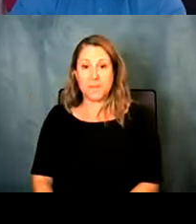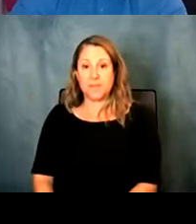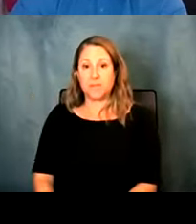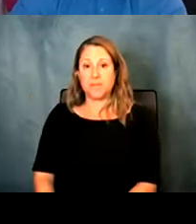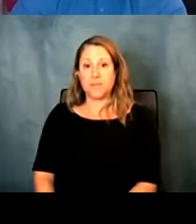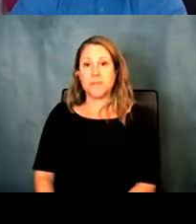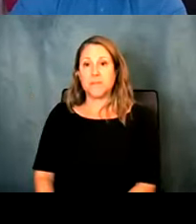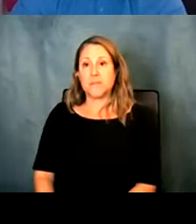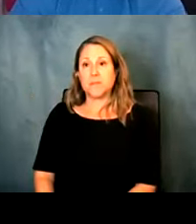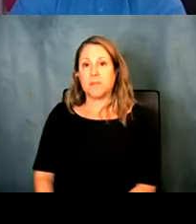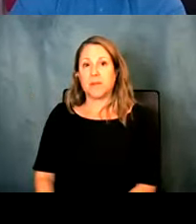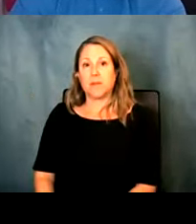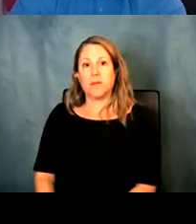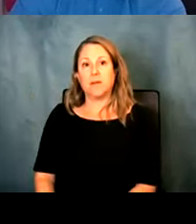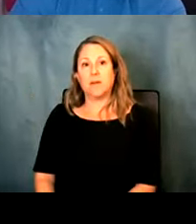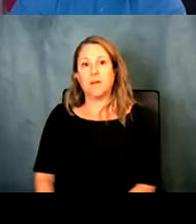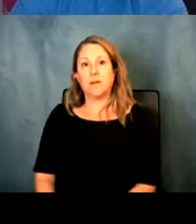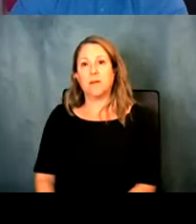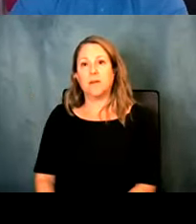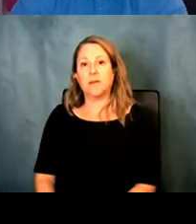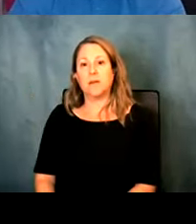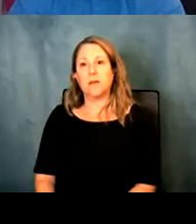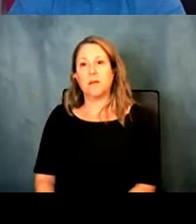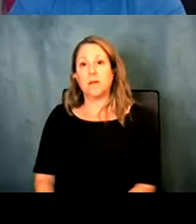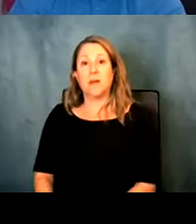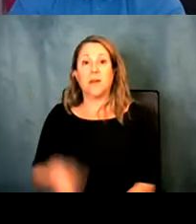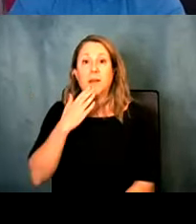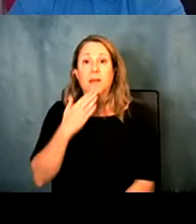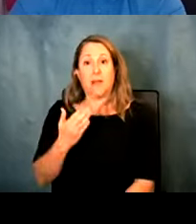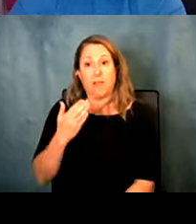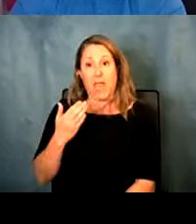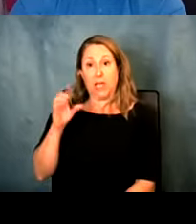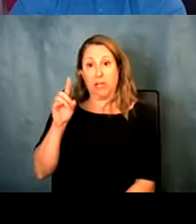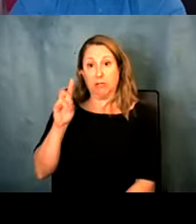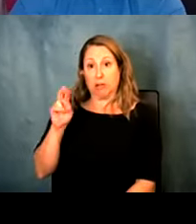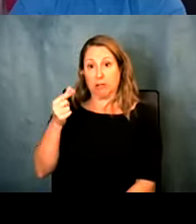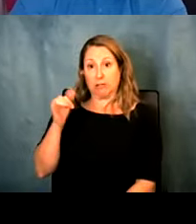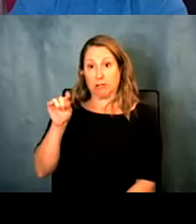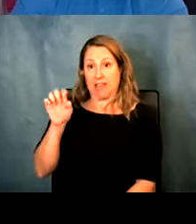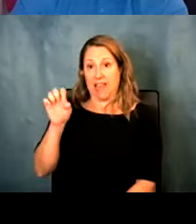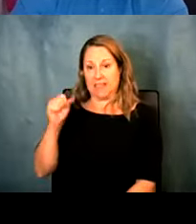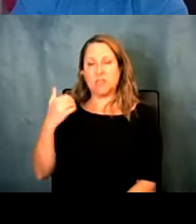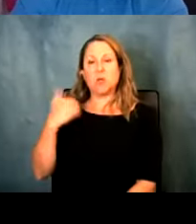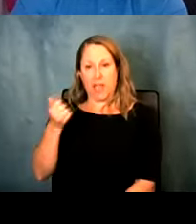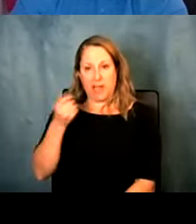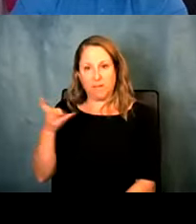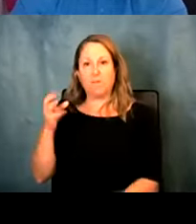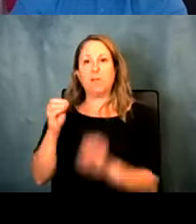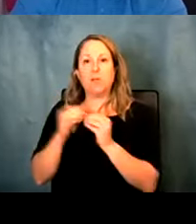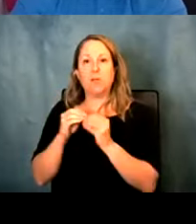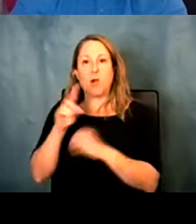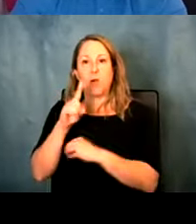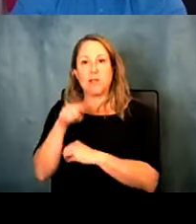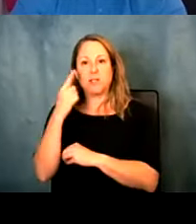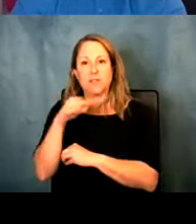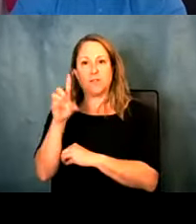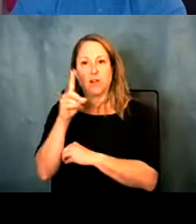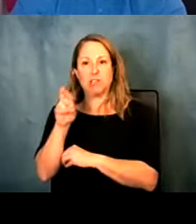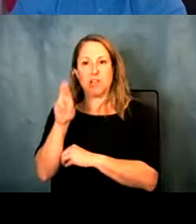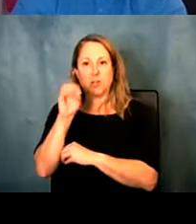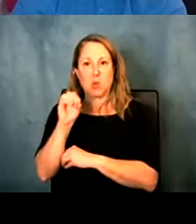Wonderful. Thank you so much, Dr. Gates. And so I do know that we actually got a few other questions for Dr. Owen. So I